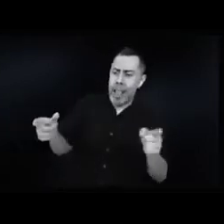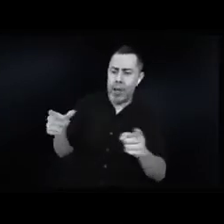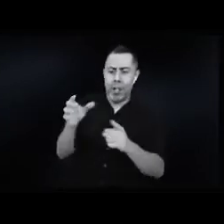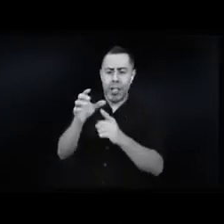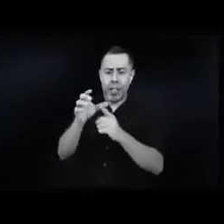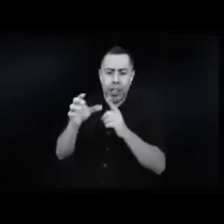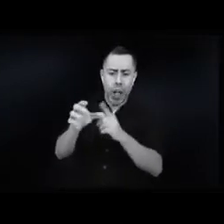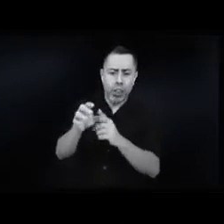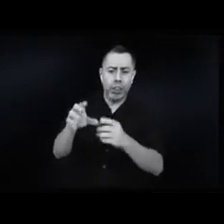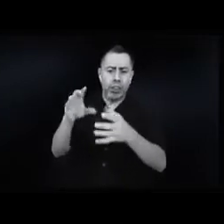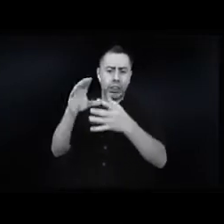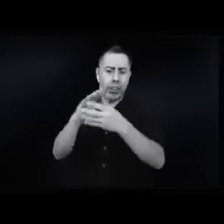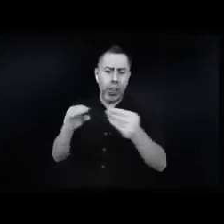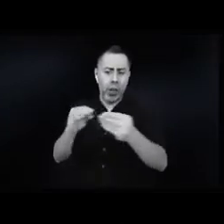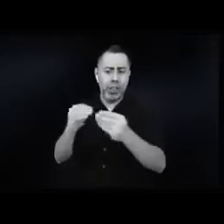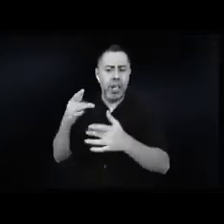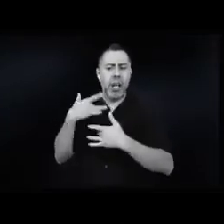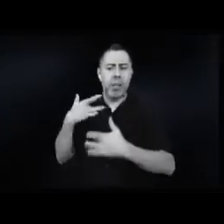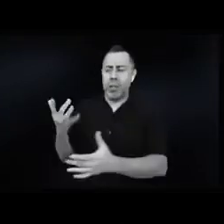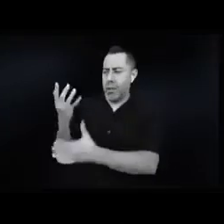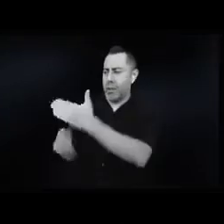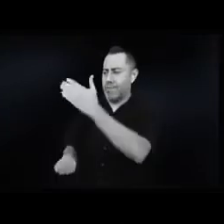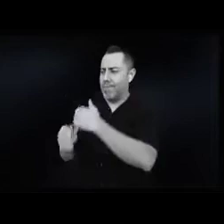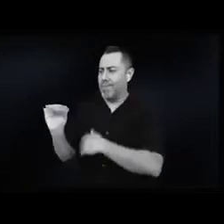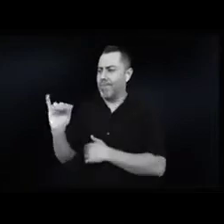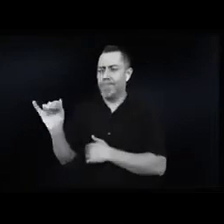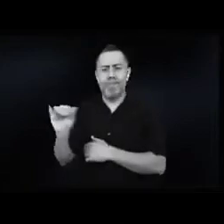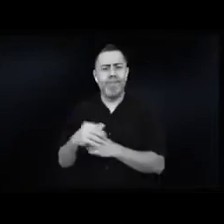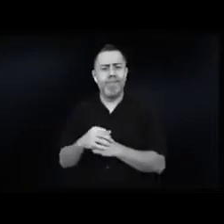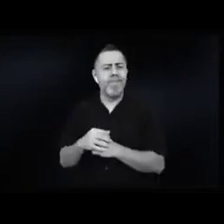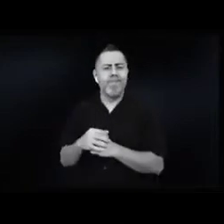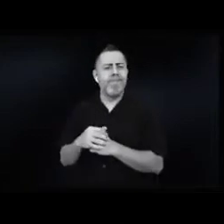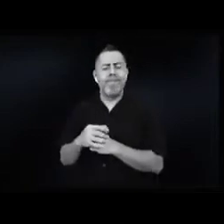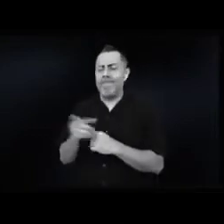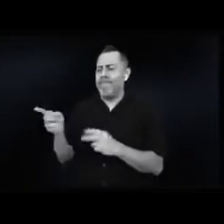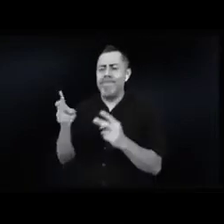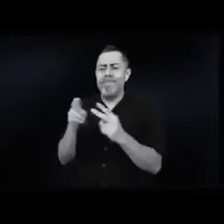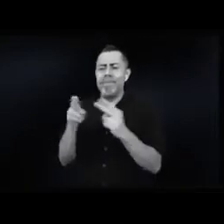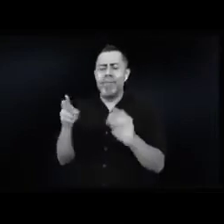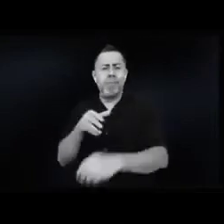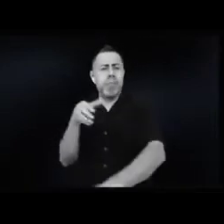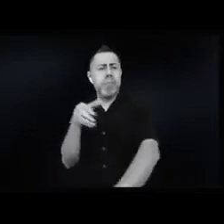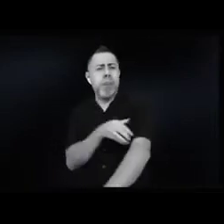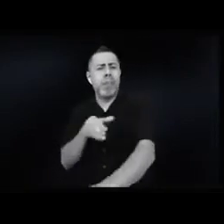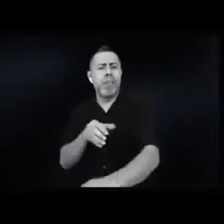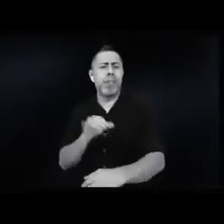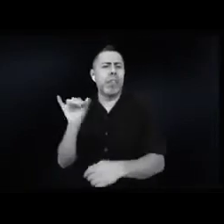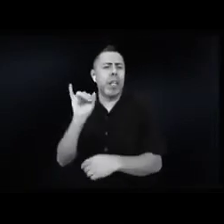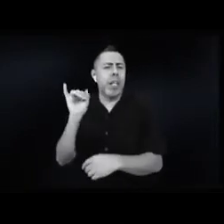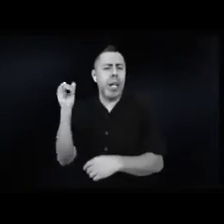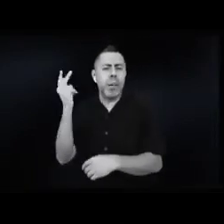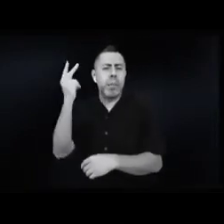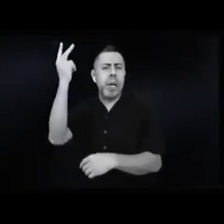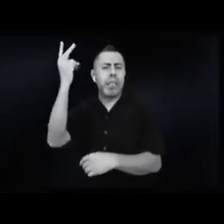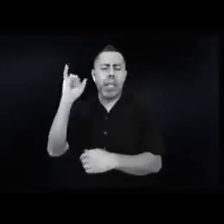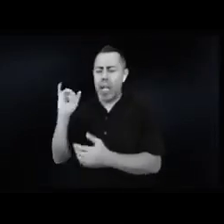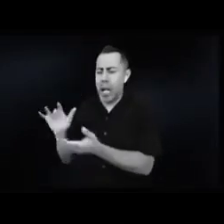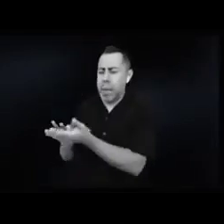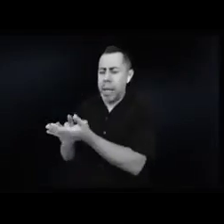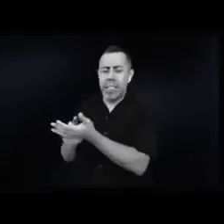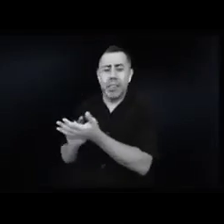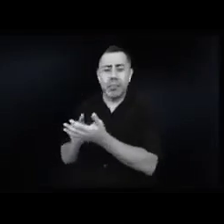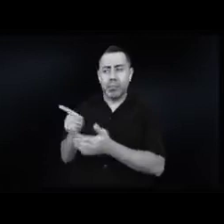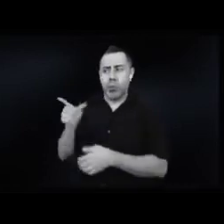because they're such a like a powerful medicinal thing in our culture, our elders.